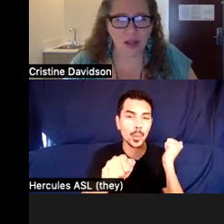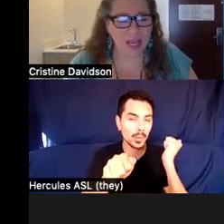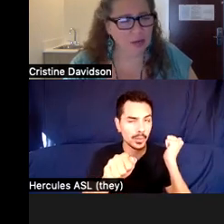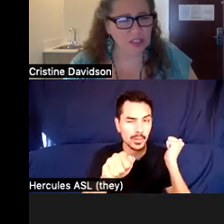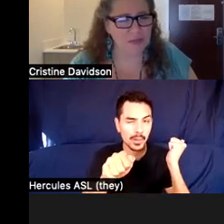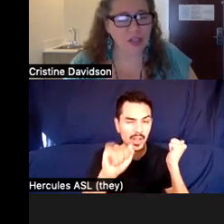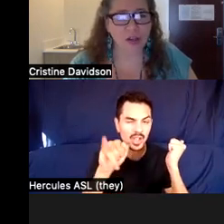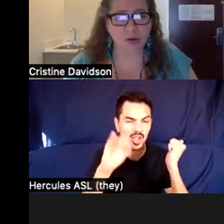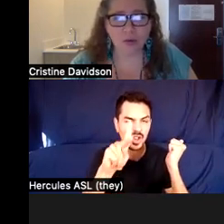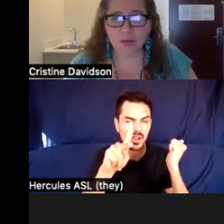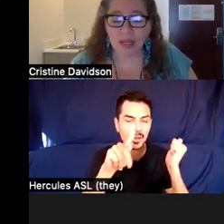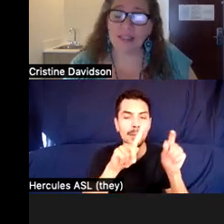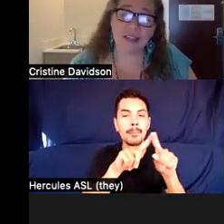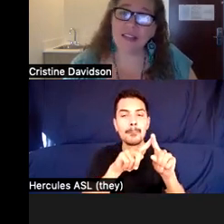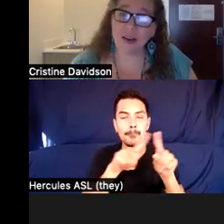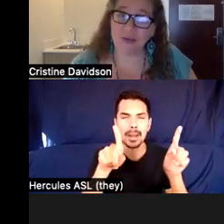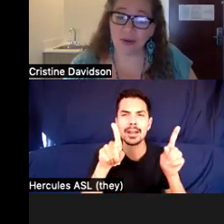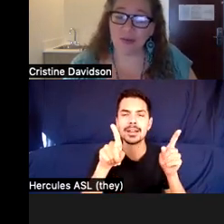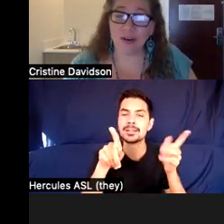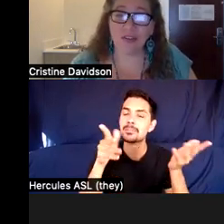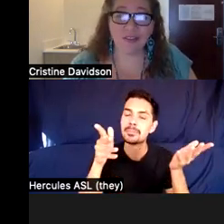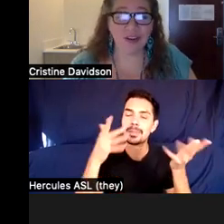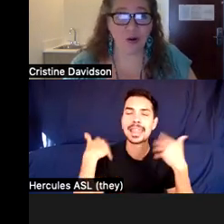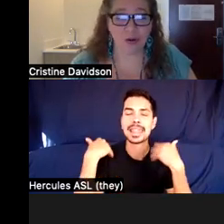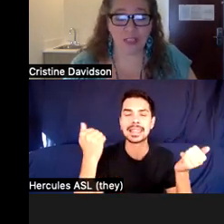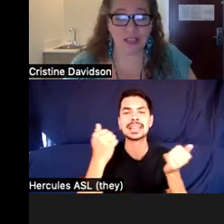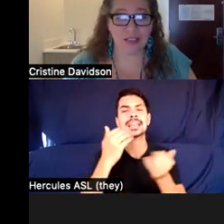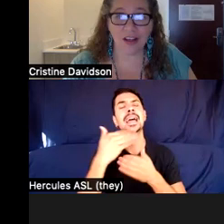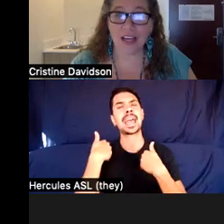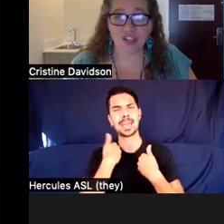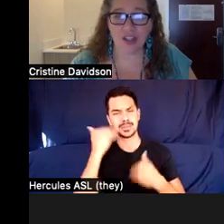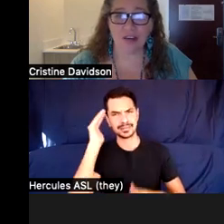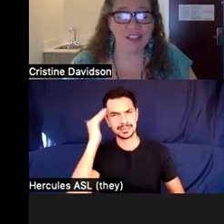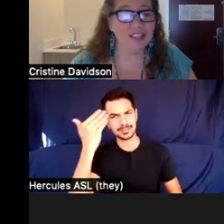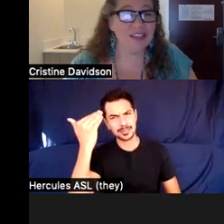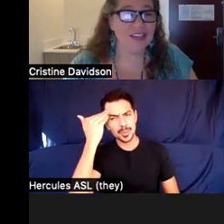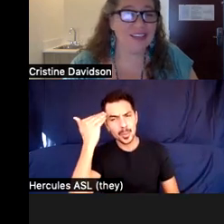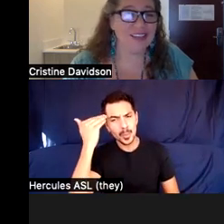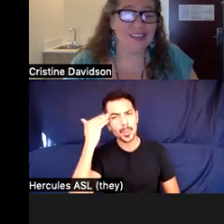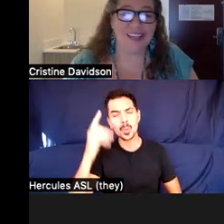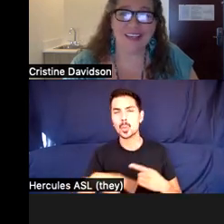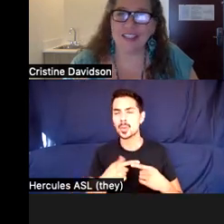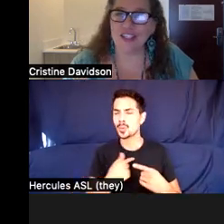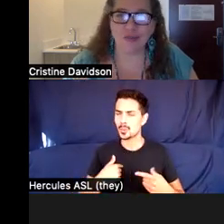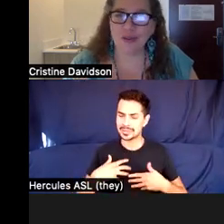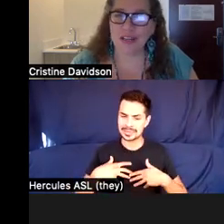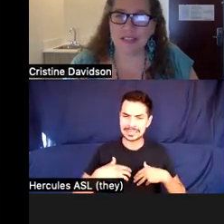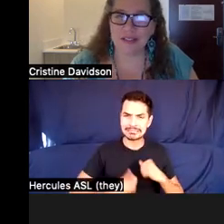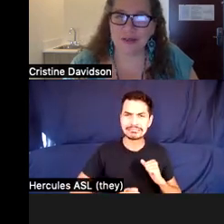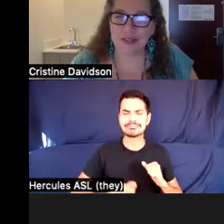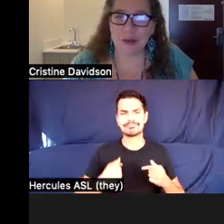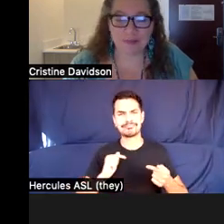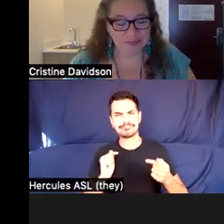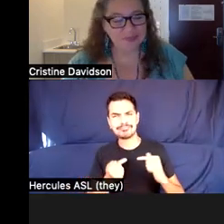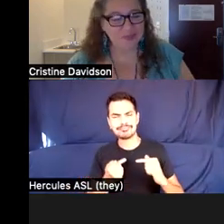know, animals seem to know, and kids know when we're hurting or when we need a little extra loving. They just jump right in